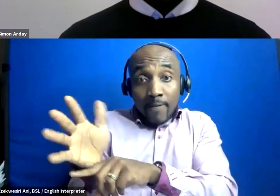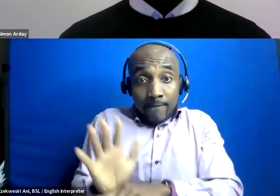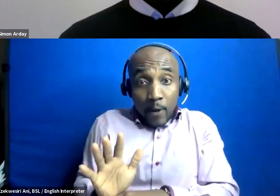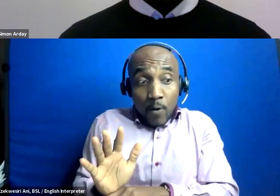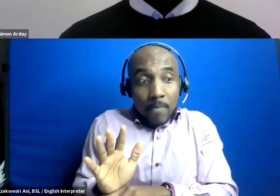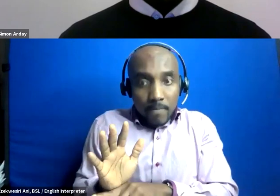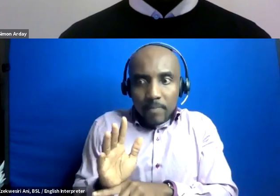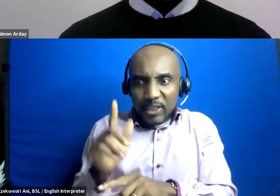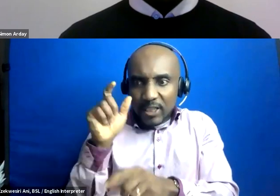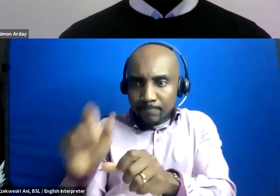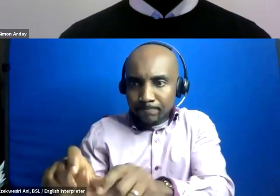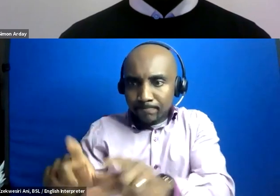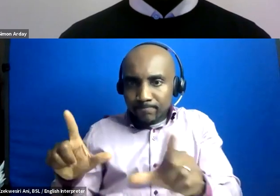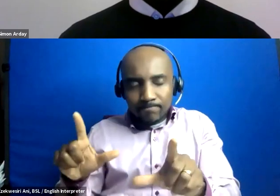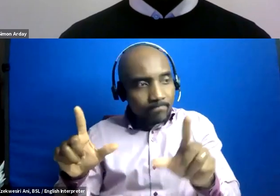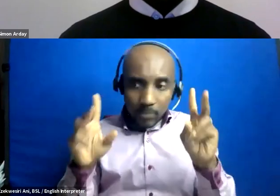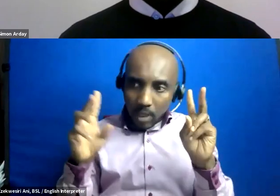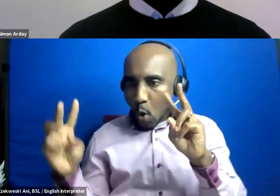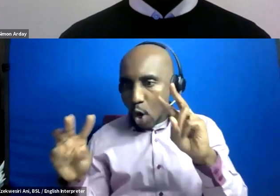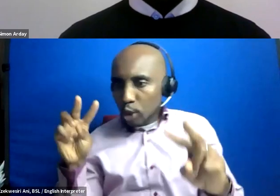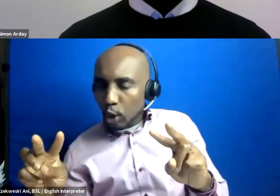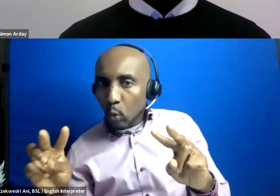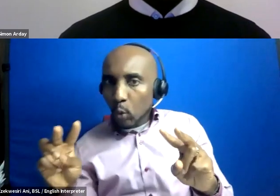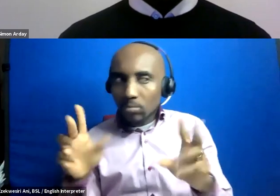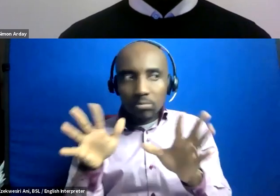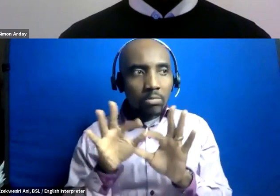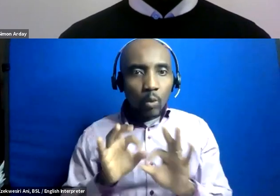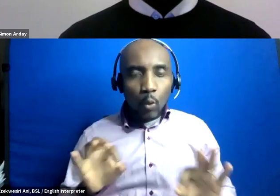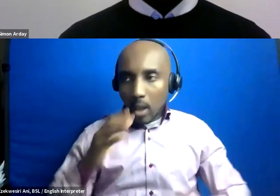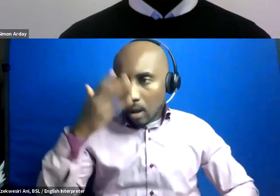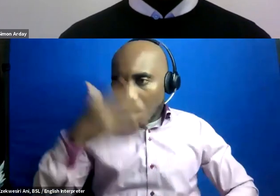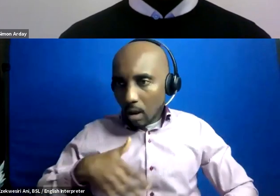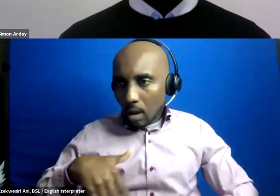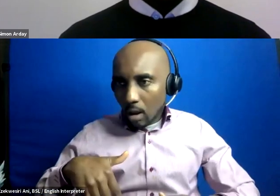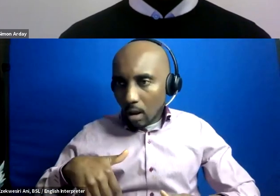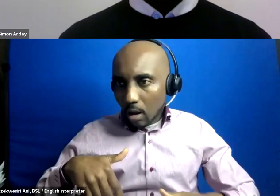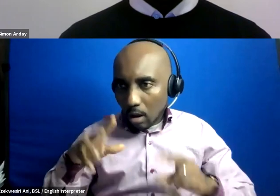said you could hear a pin drop. And, you know, they saw this,